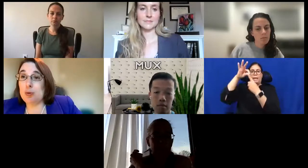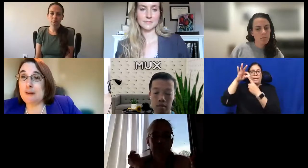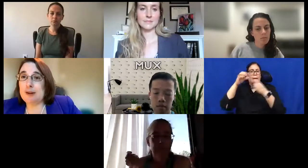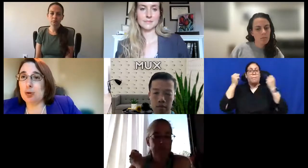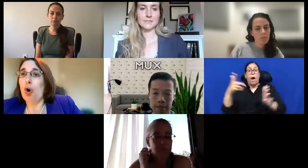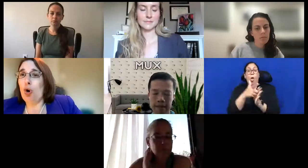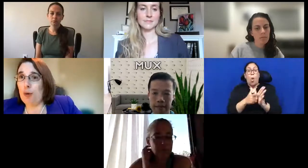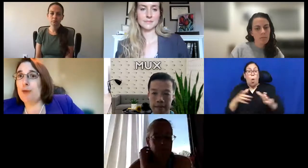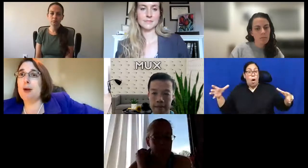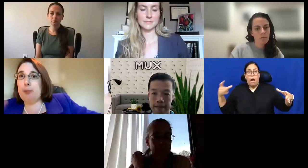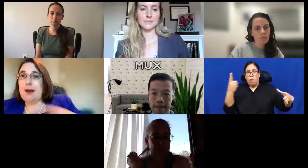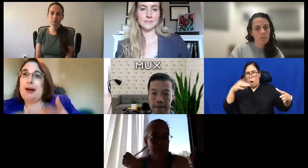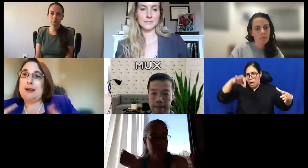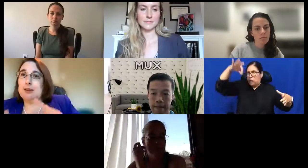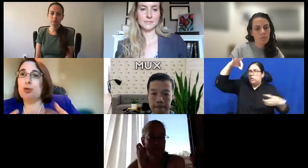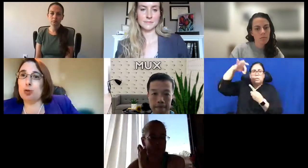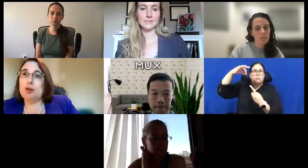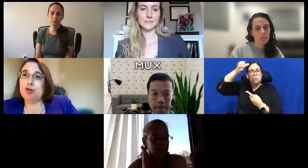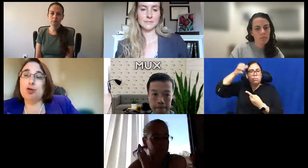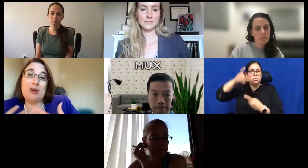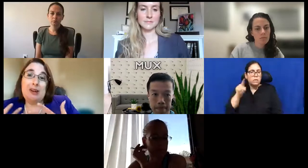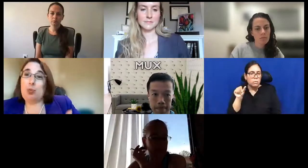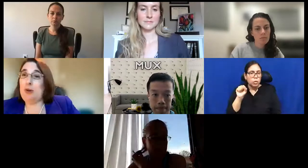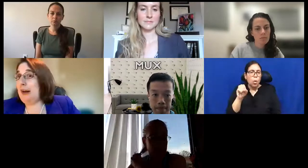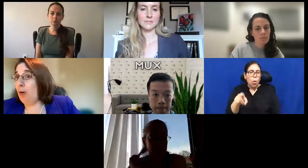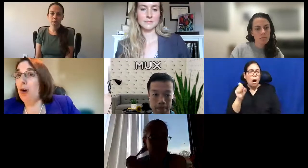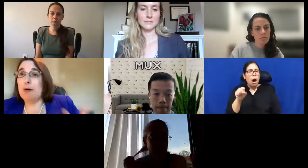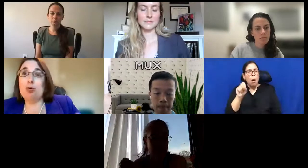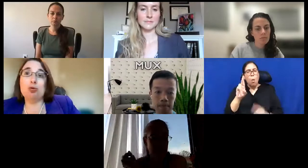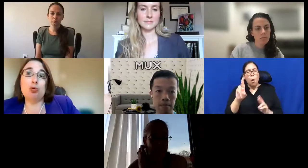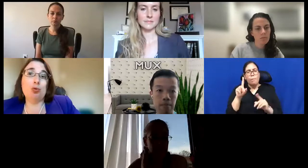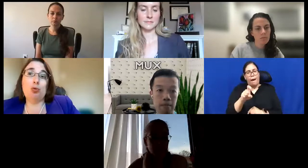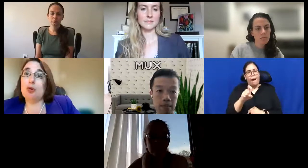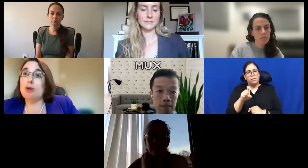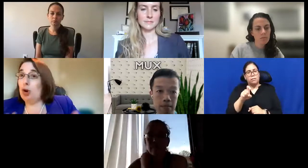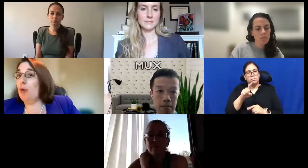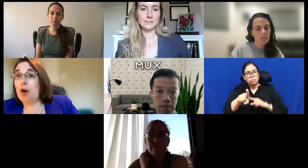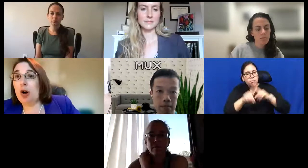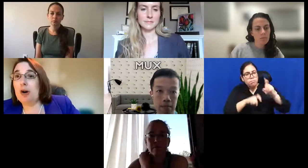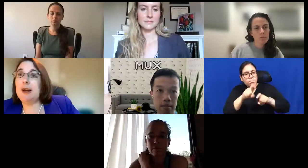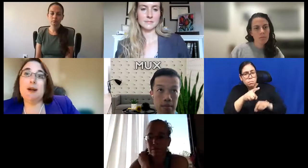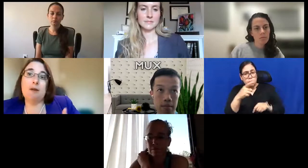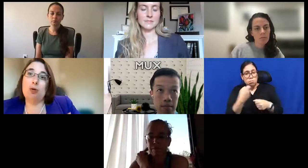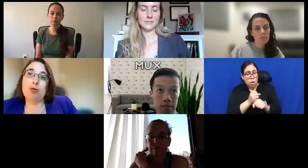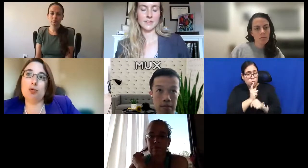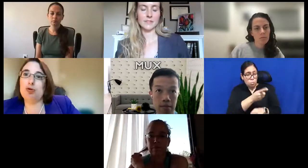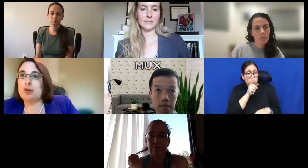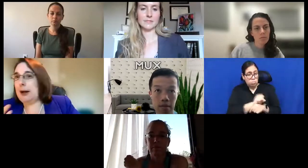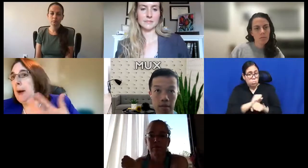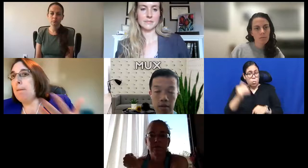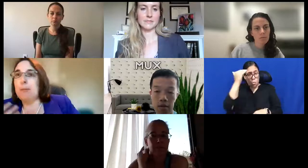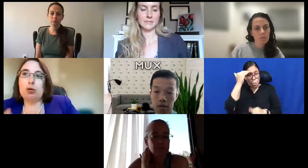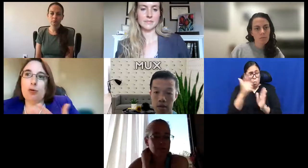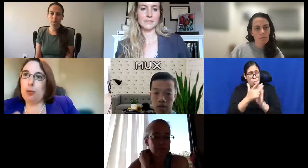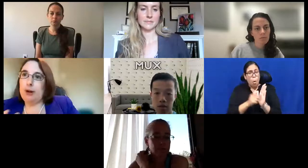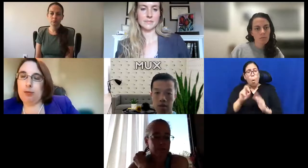do agree with that. So hopefully by asking those questions, you can at least weed out those who really know the law and those who just kind